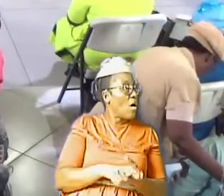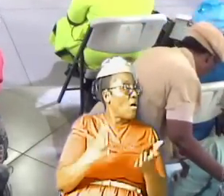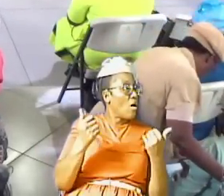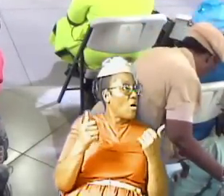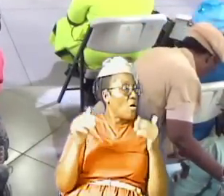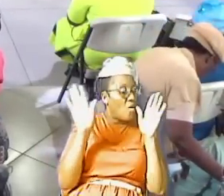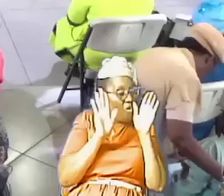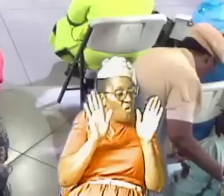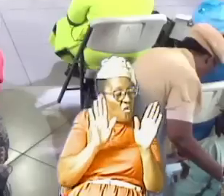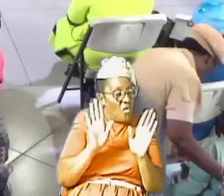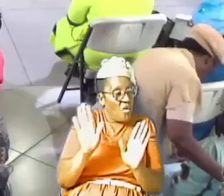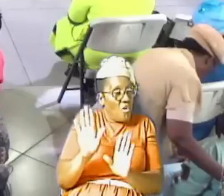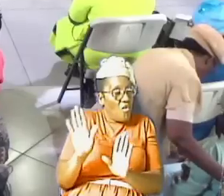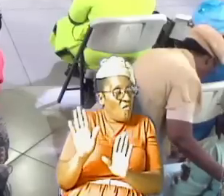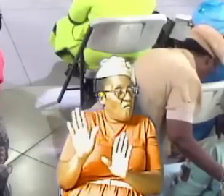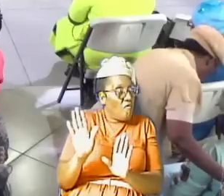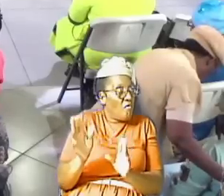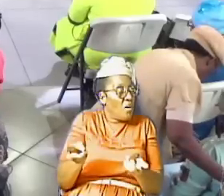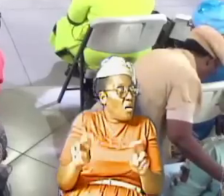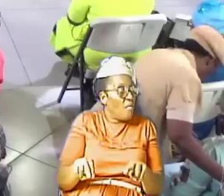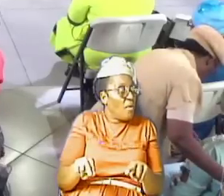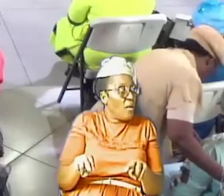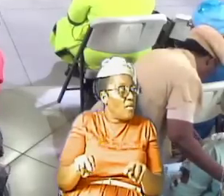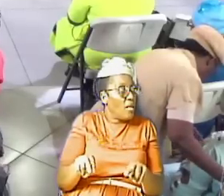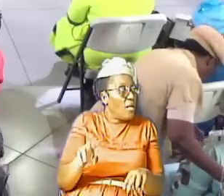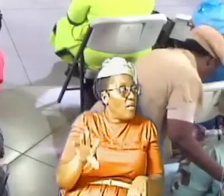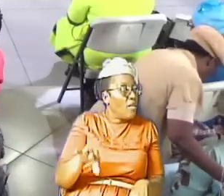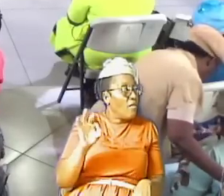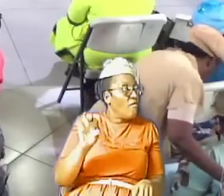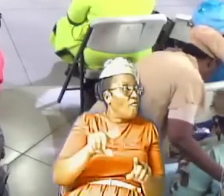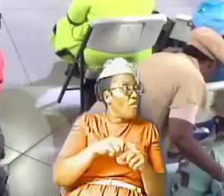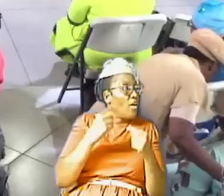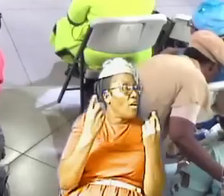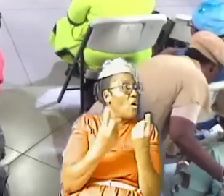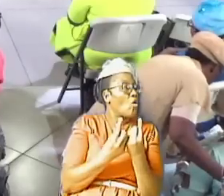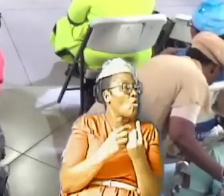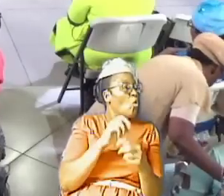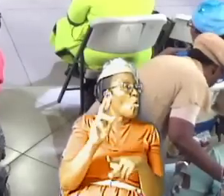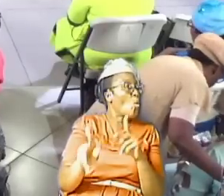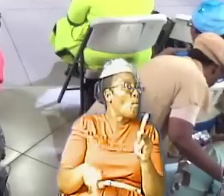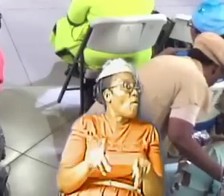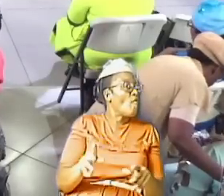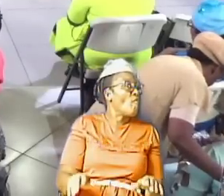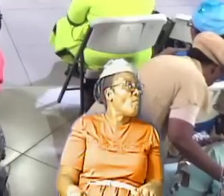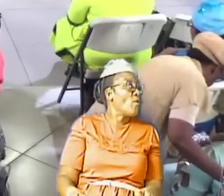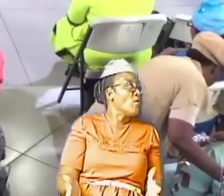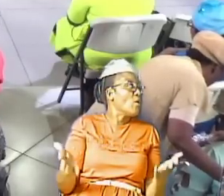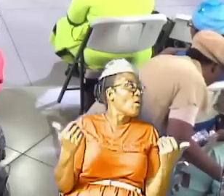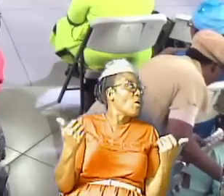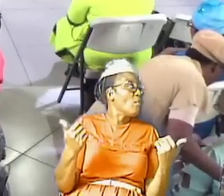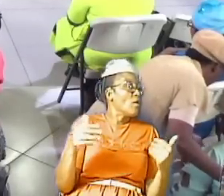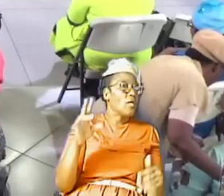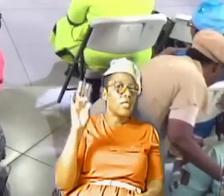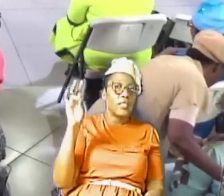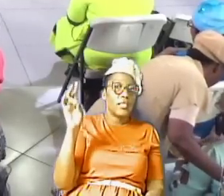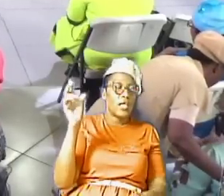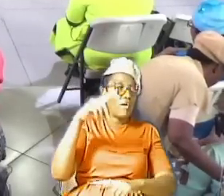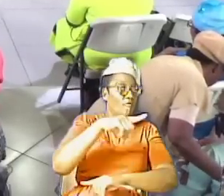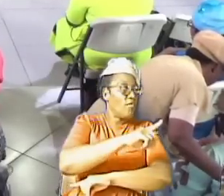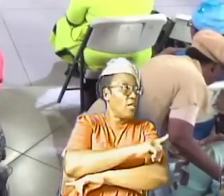fearful. So what had happened is that we find a group of person coming together, went down on a 7-day